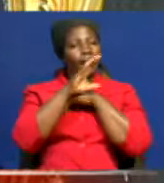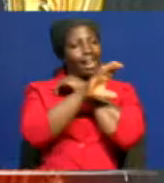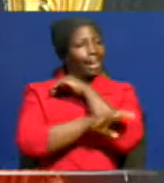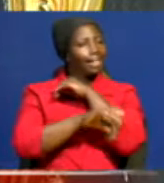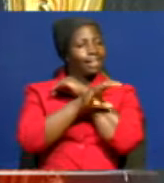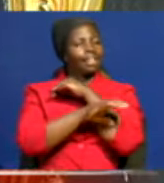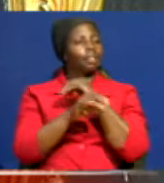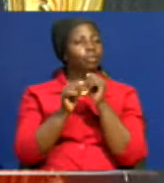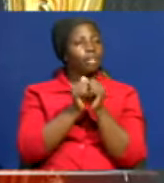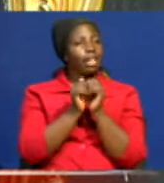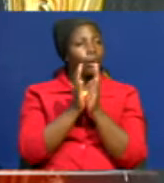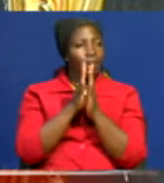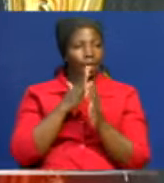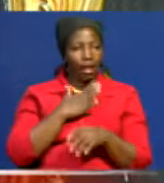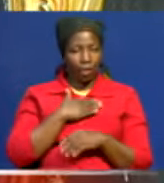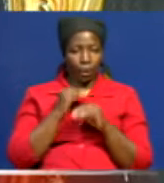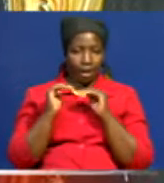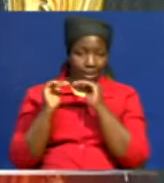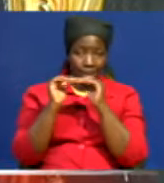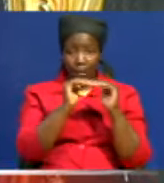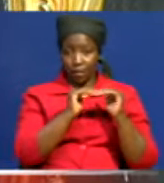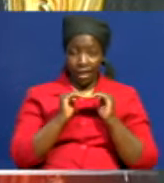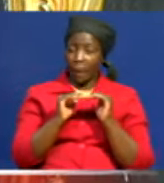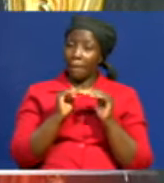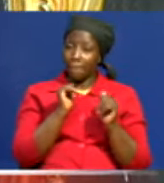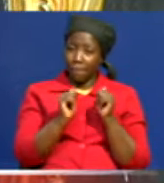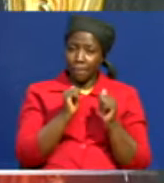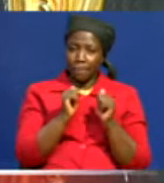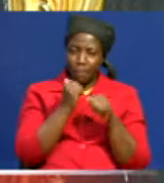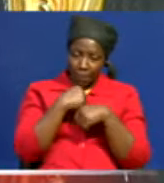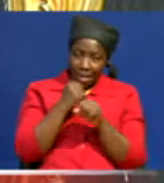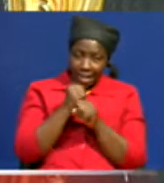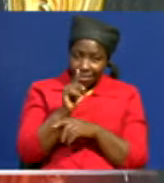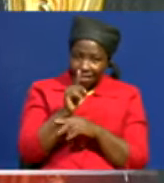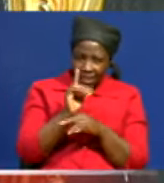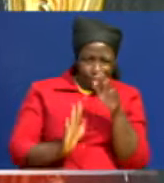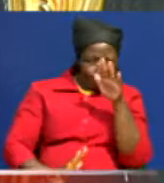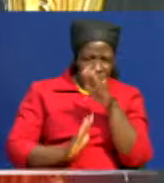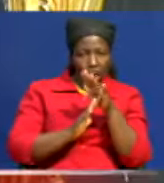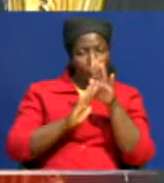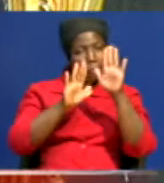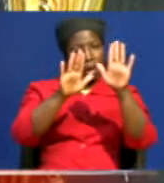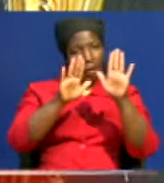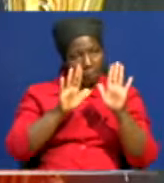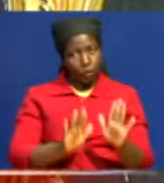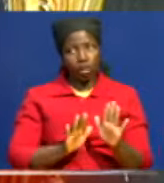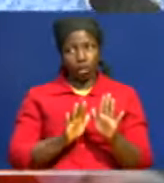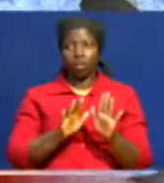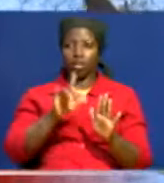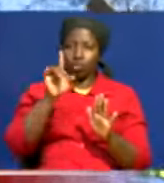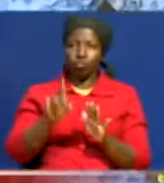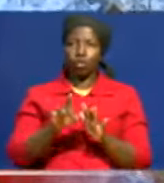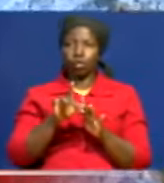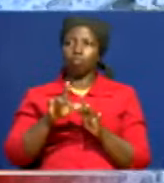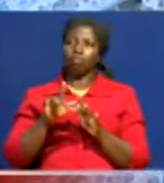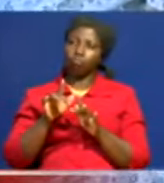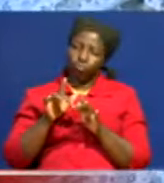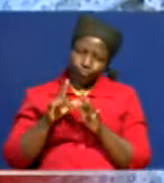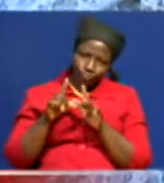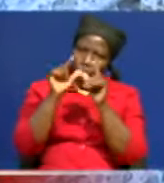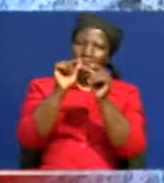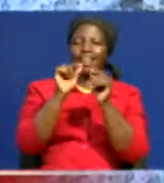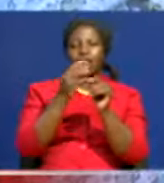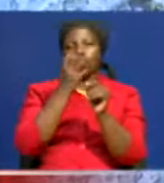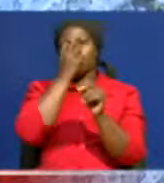democracy, making it extremely important that we call Ruto out and tell him that he has crossed